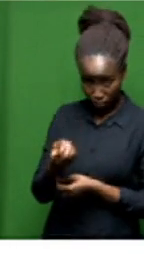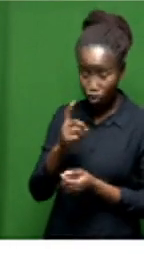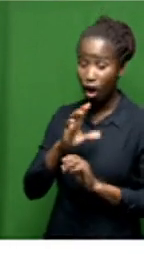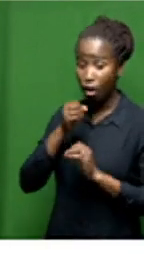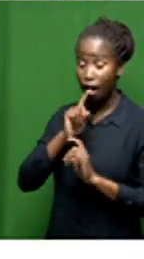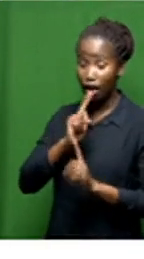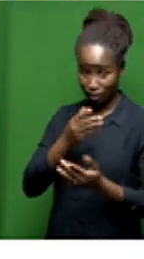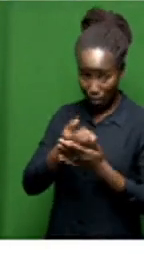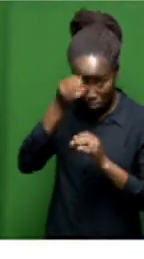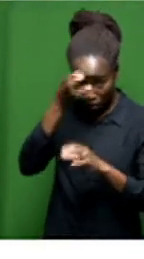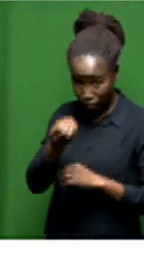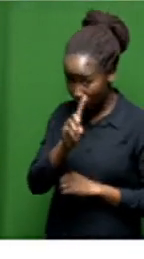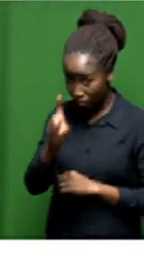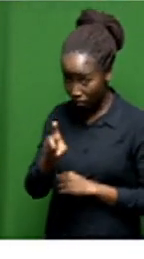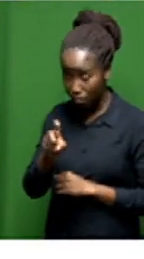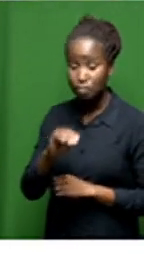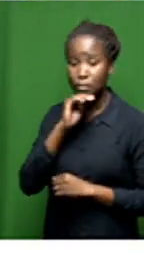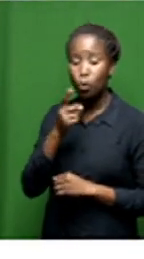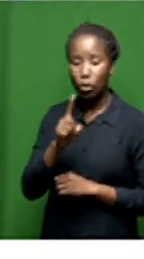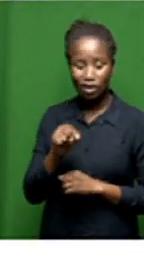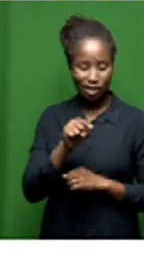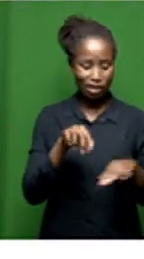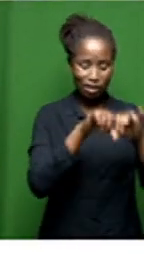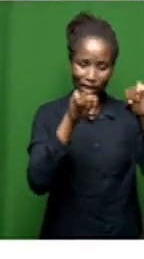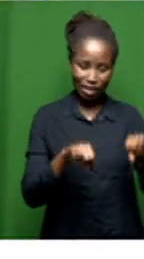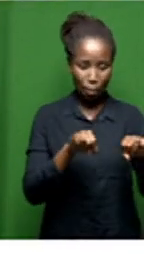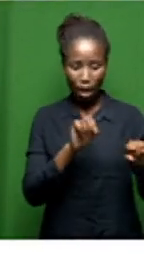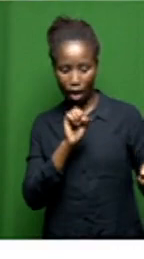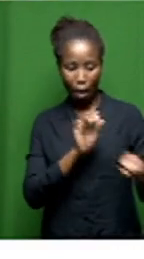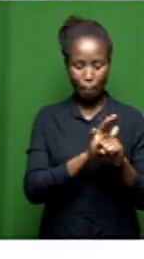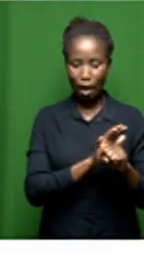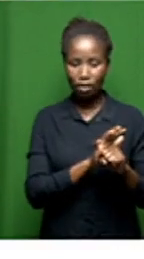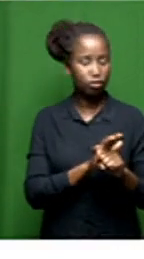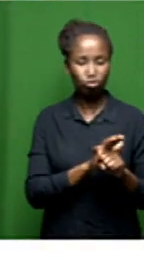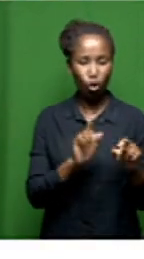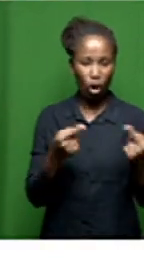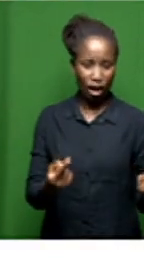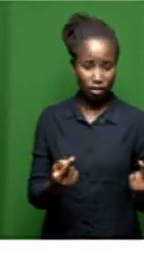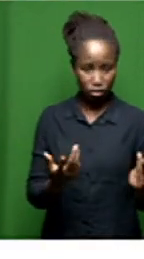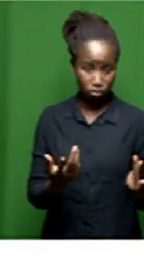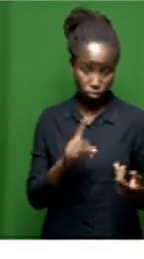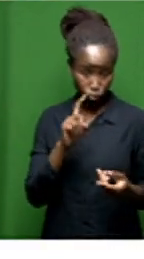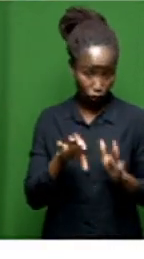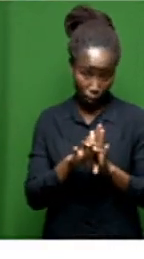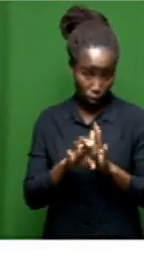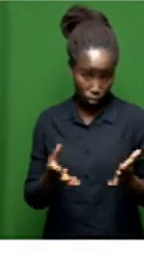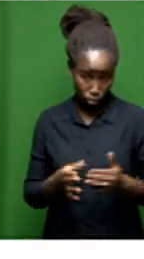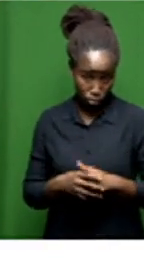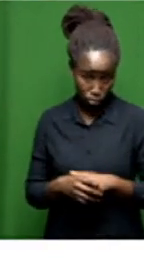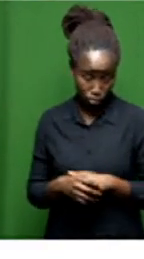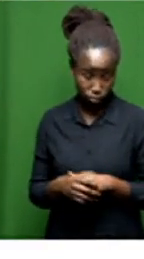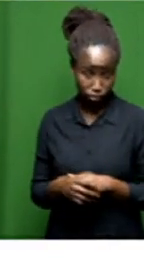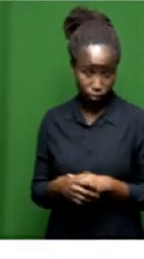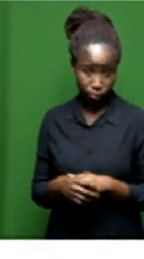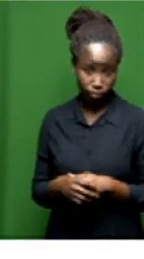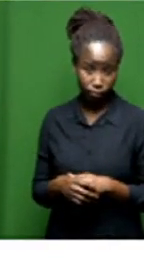their reproductive systems won't be adversely impacted in the long run, for example? We